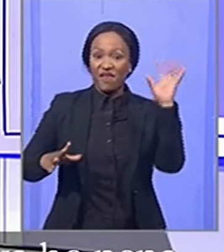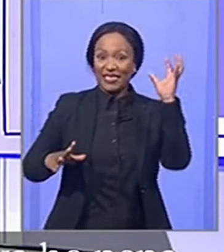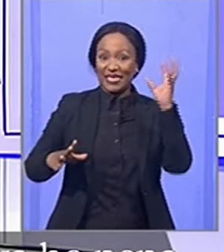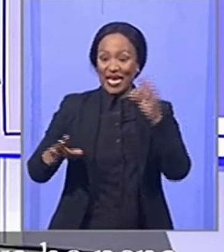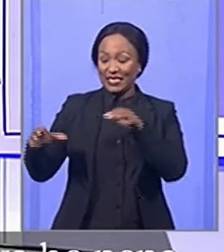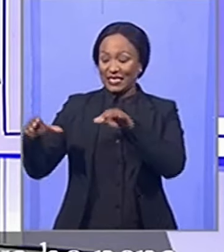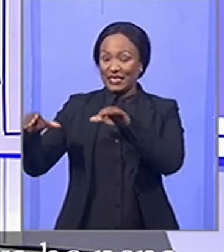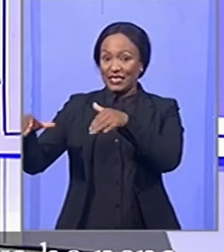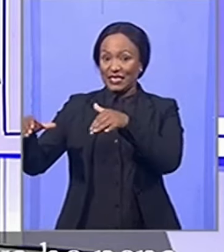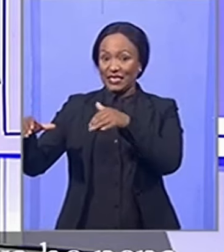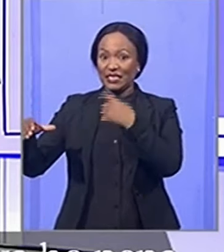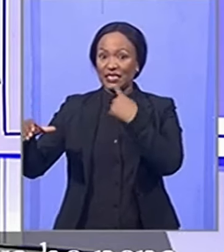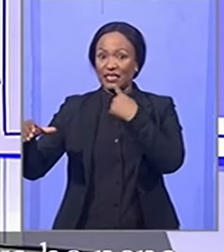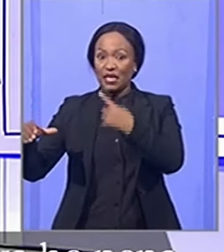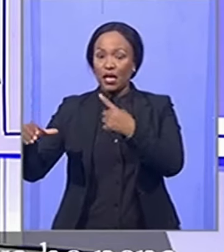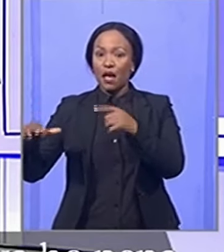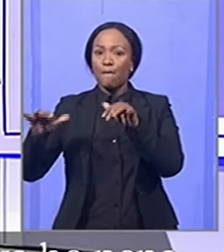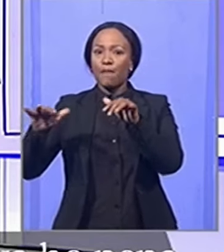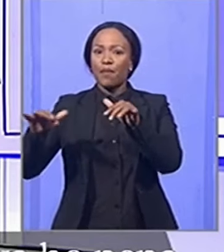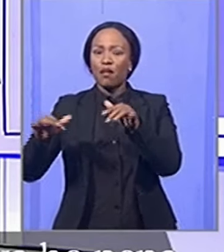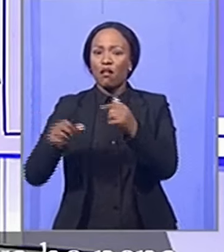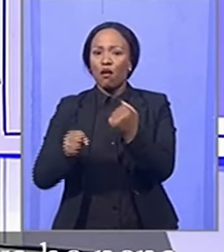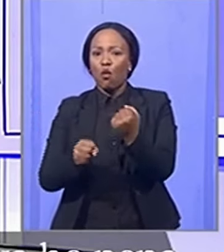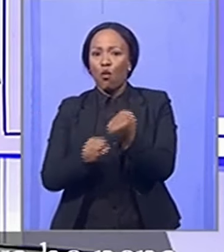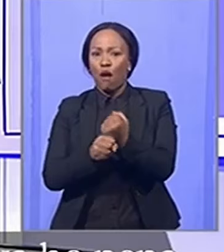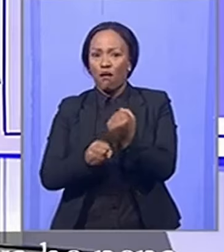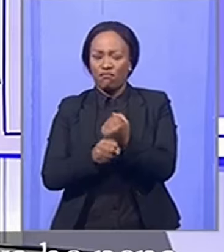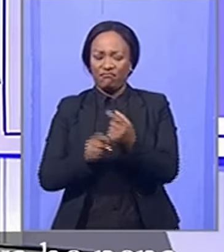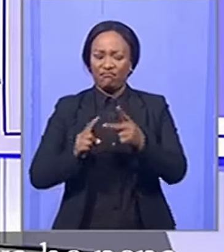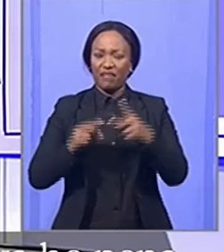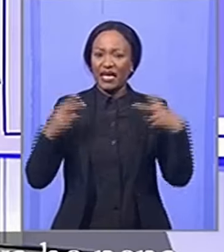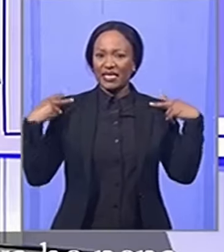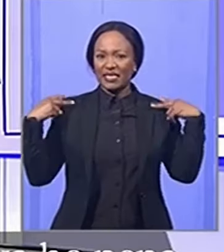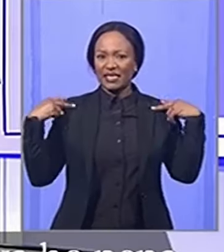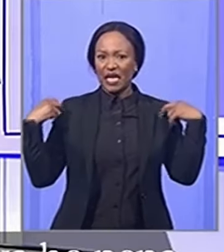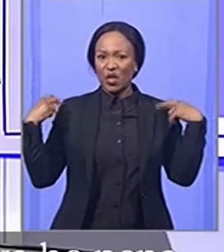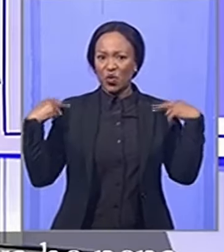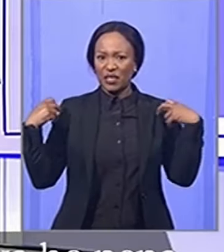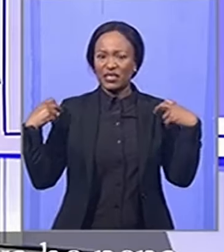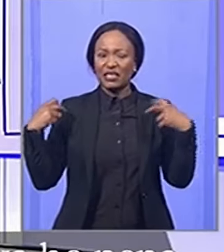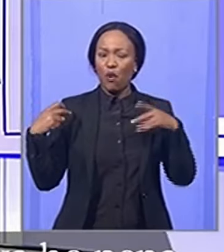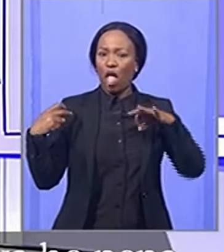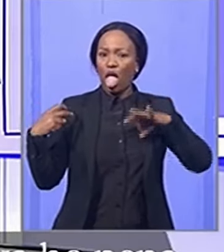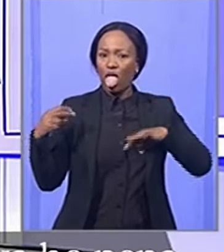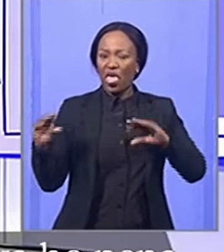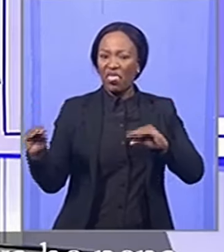le ditshwanelo tsa balebedi ba poraefete e thefula lekala lena.